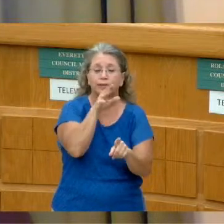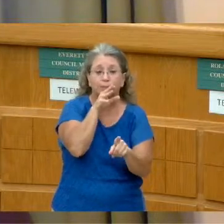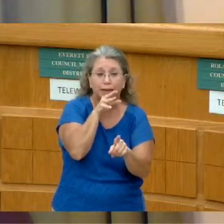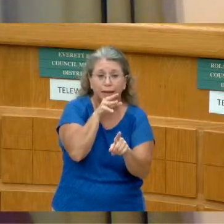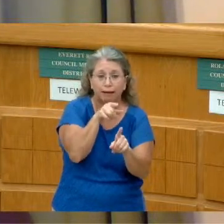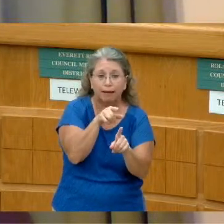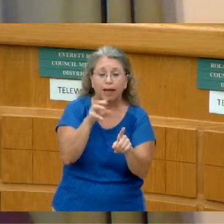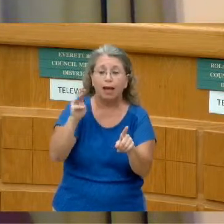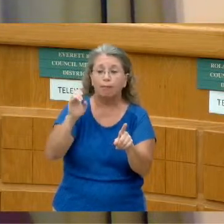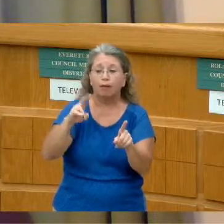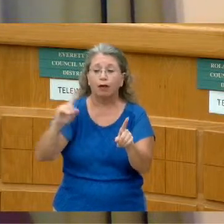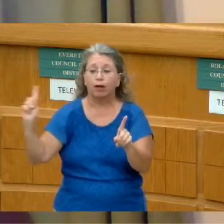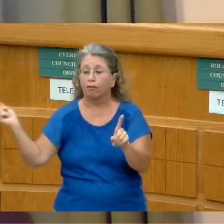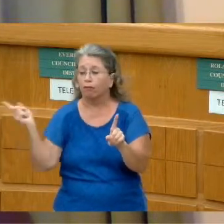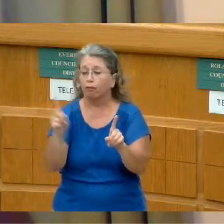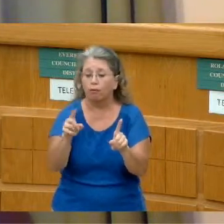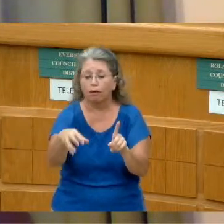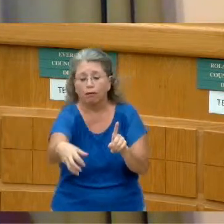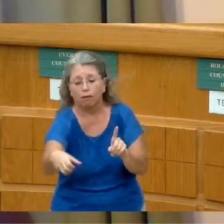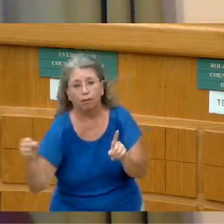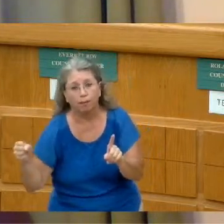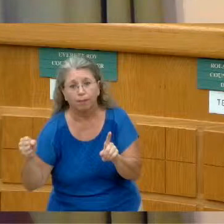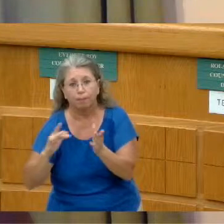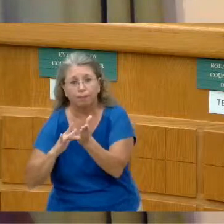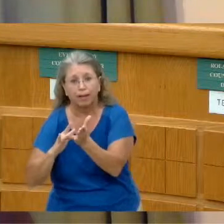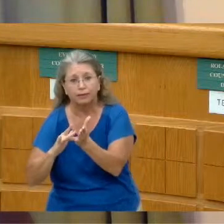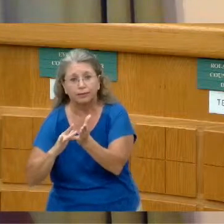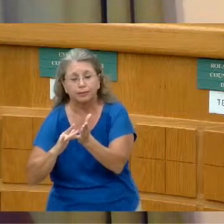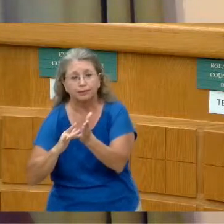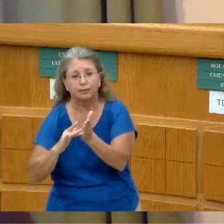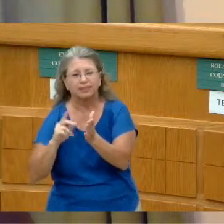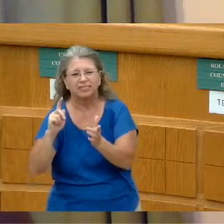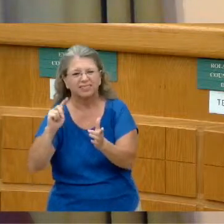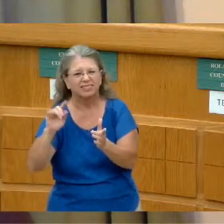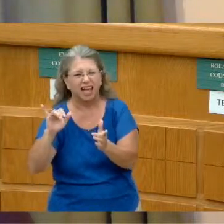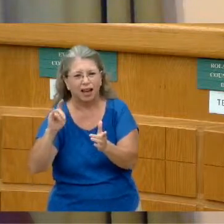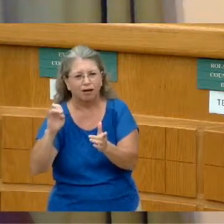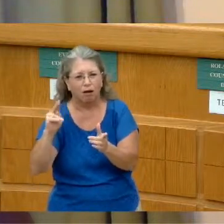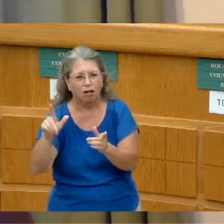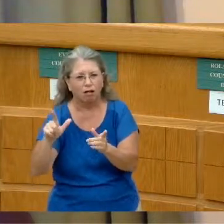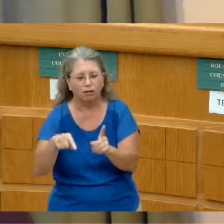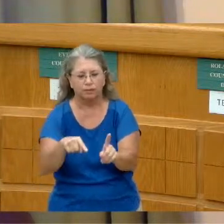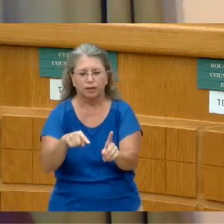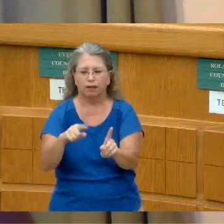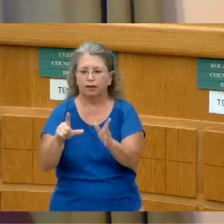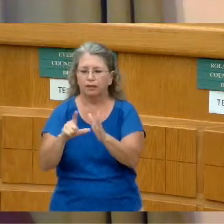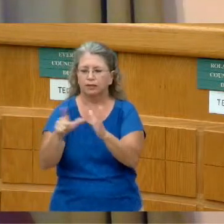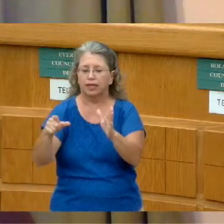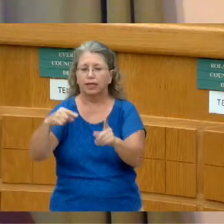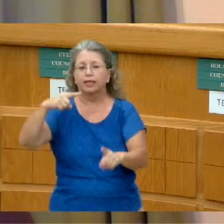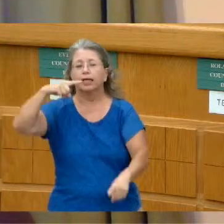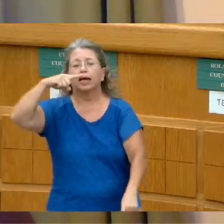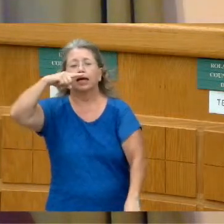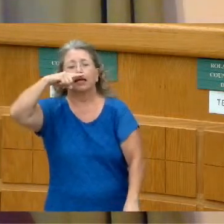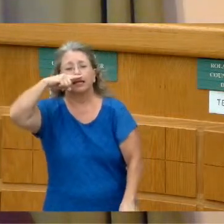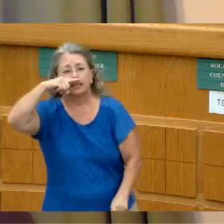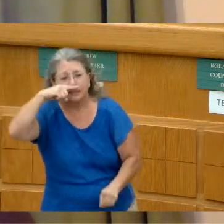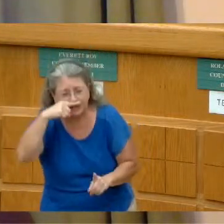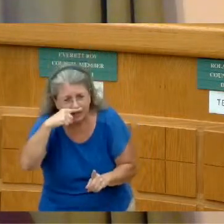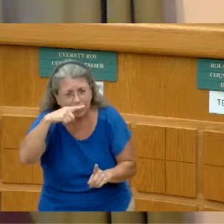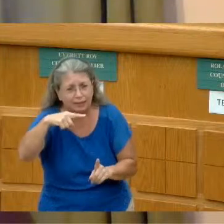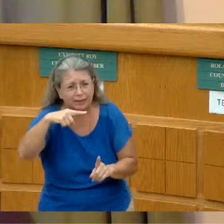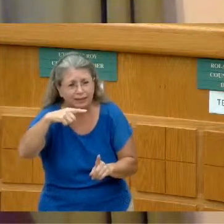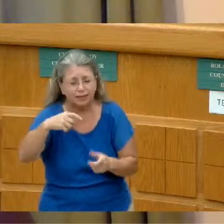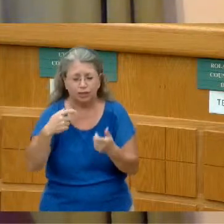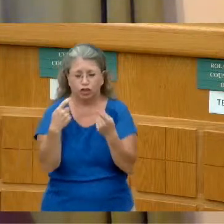is, to grab the Tylenol bottle. When suddenly she finds herself having to sneeze. She tries to cover